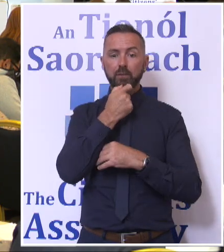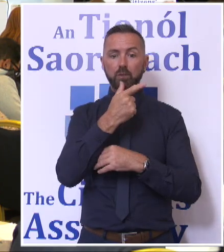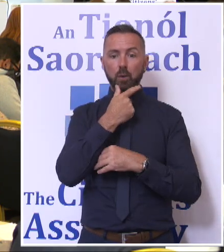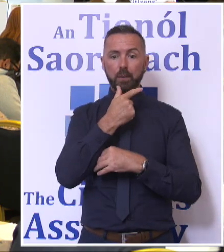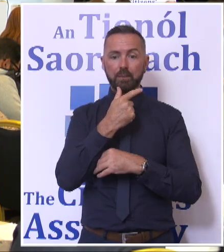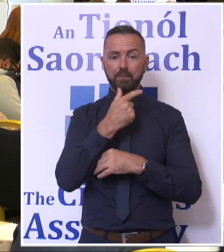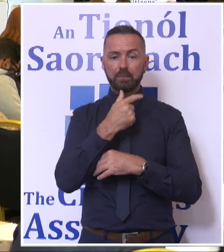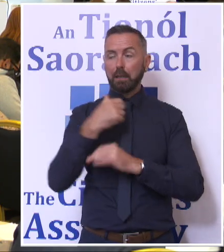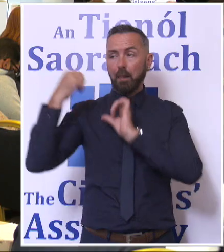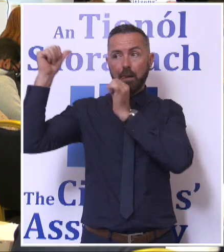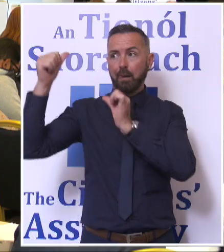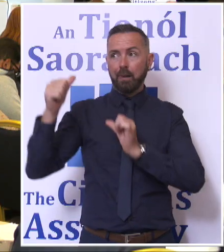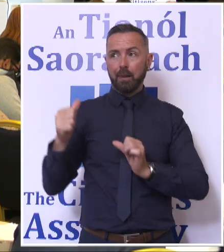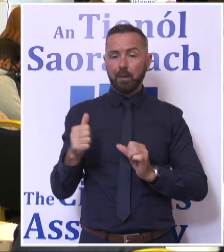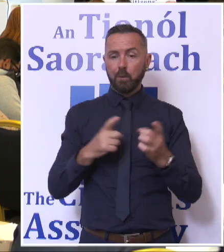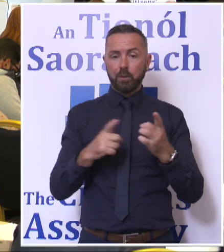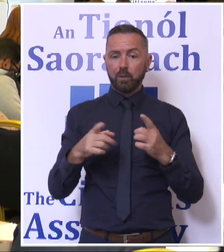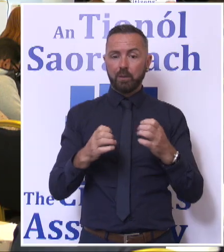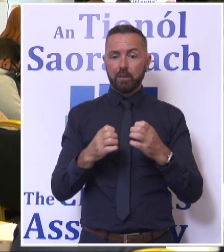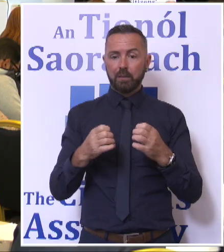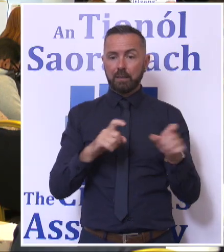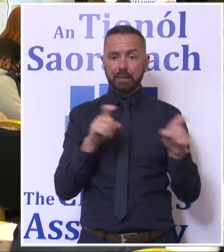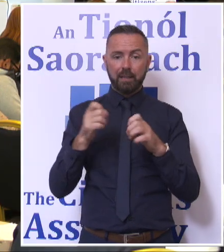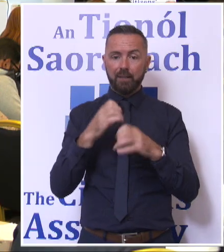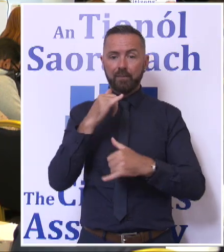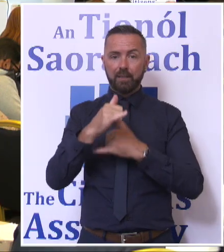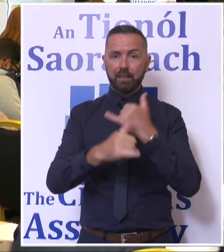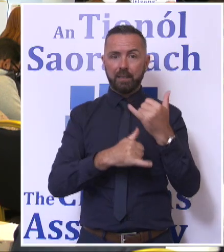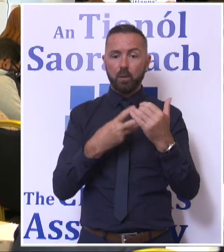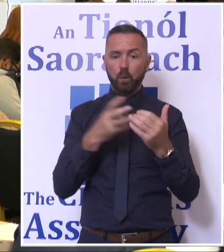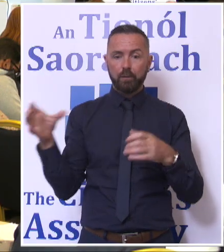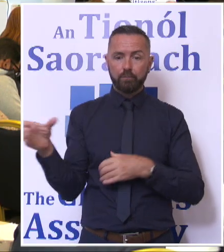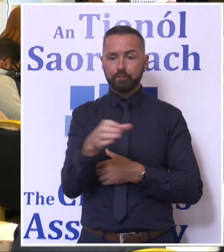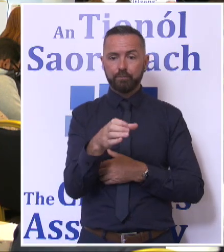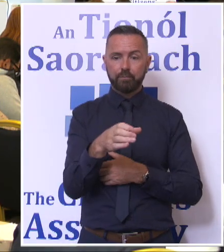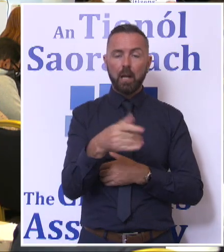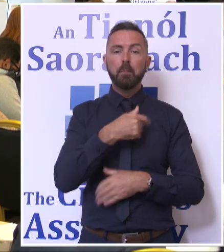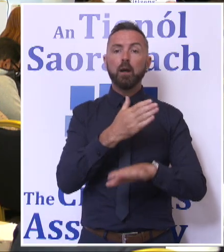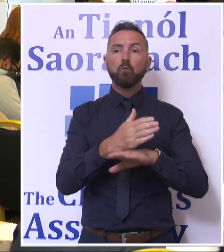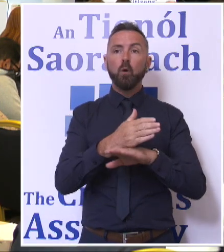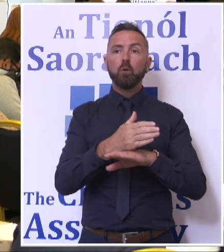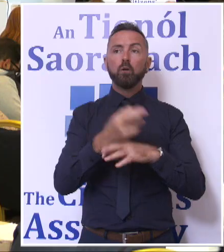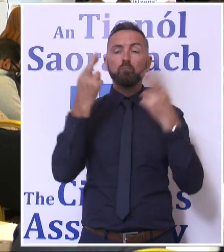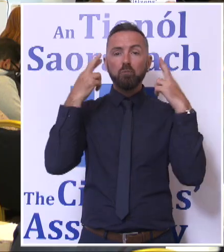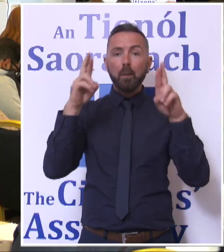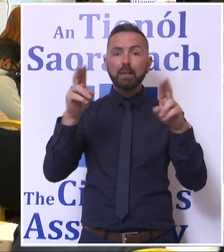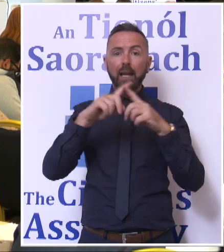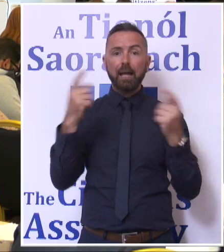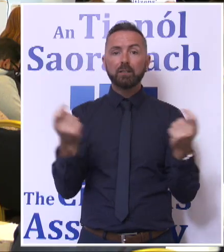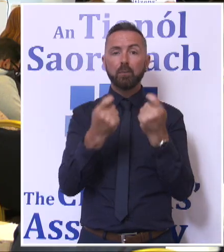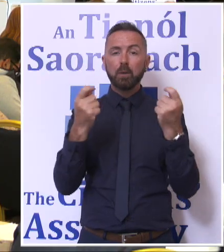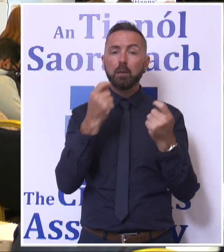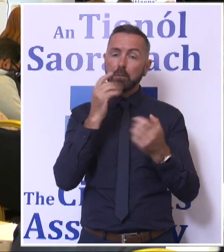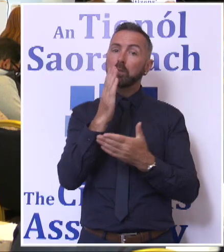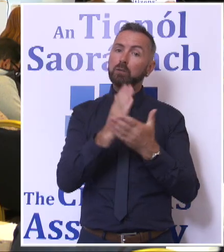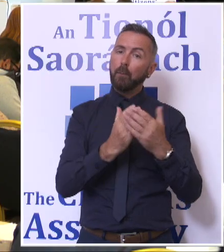the screen in a minute. The role is both ceremonial or representative, and it's also functional.